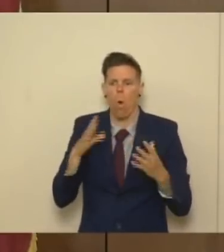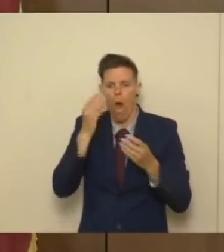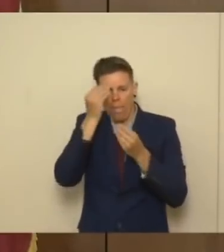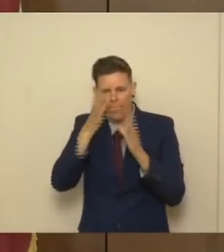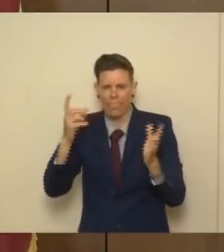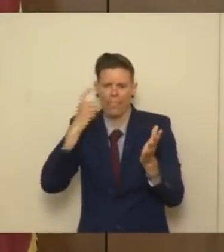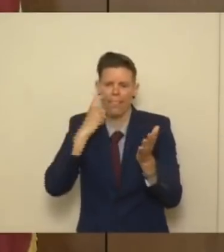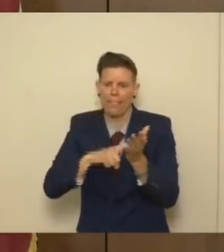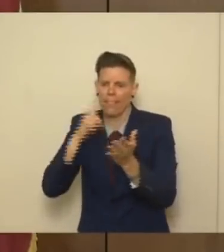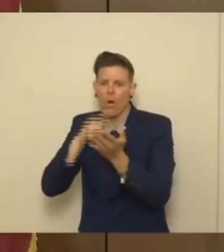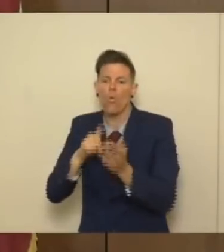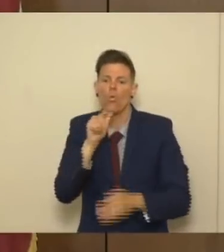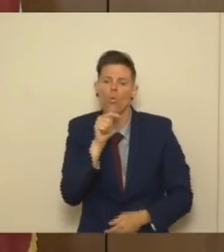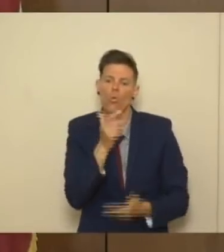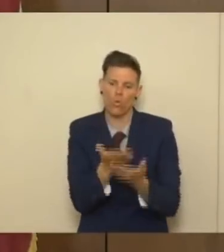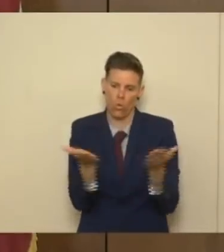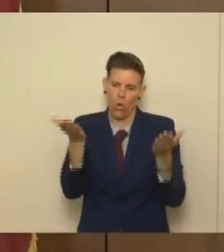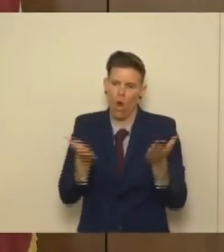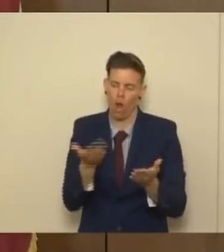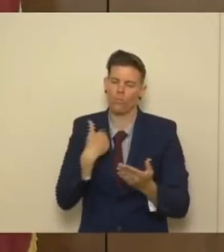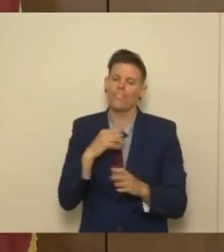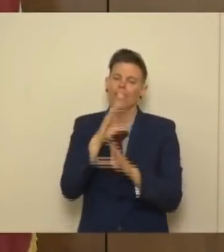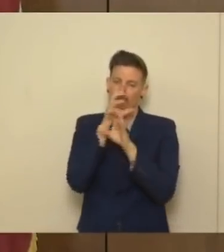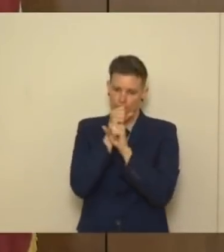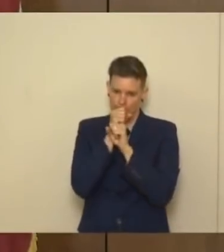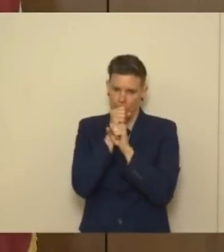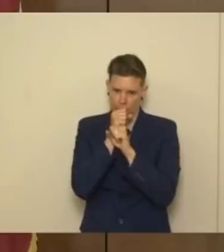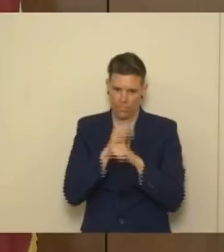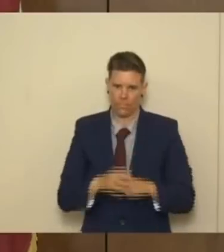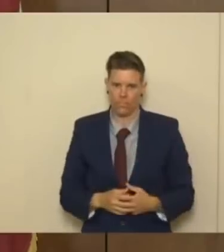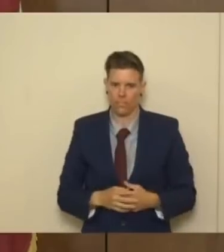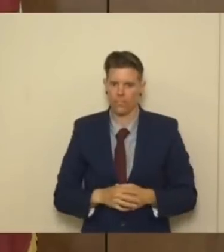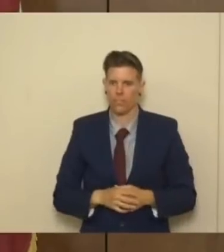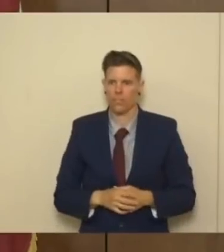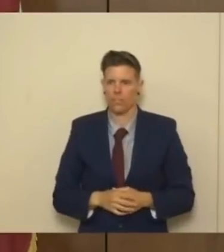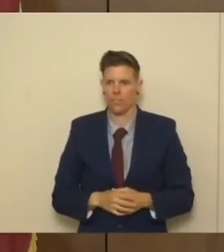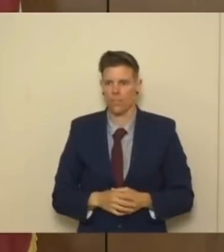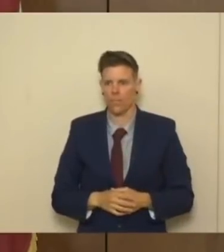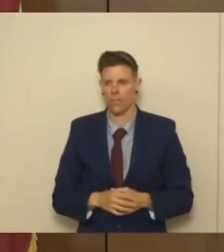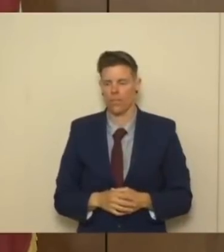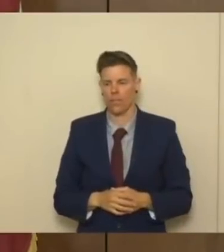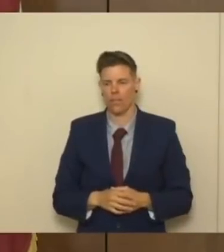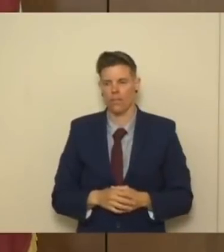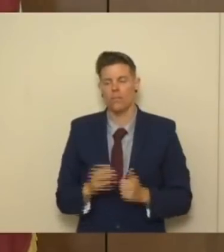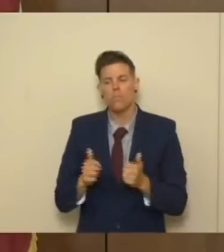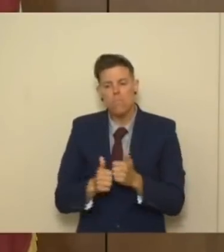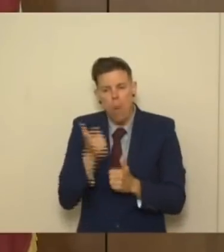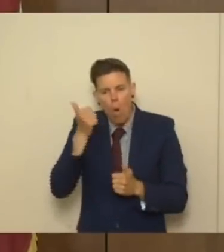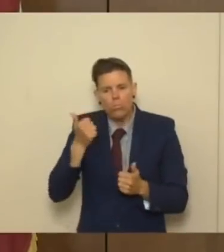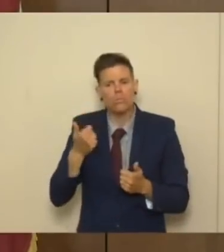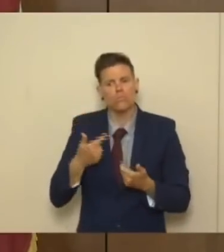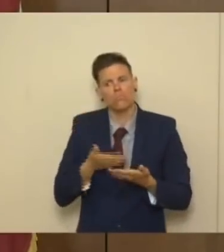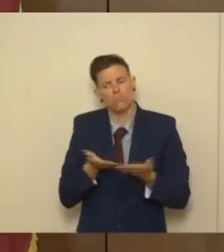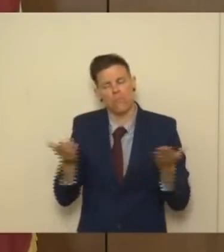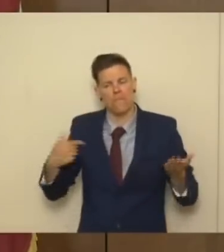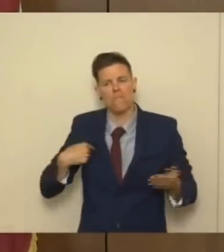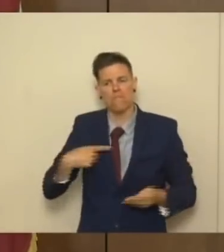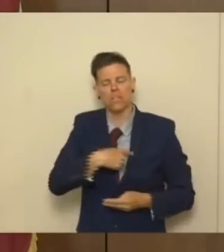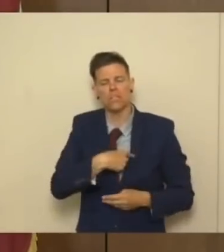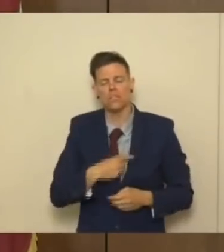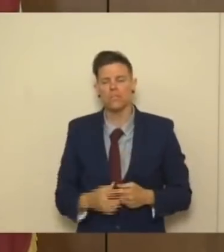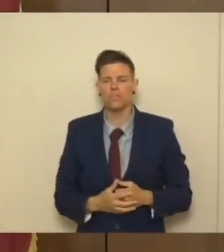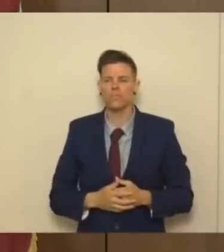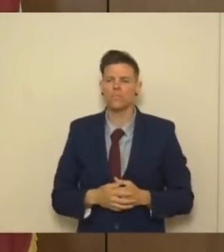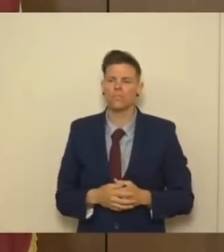us have made this a state that can be proud, should be proud, there are some of